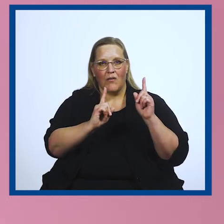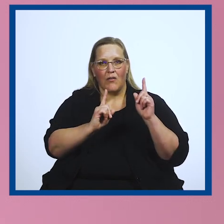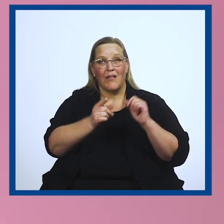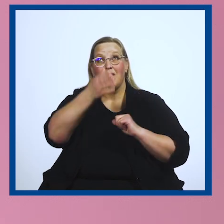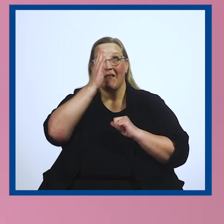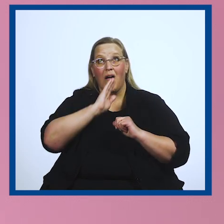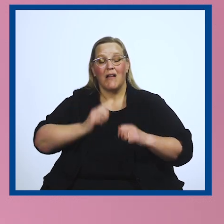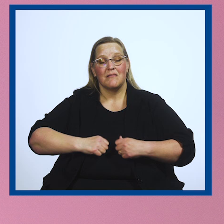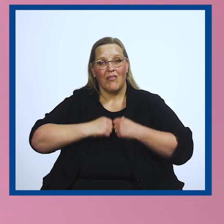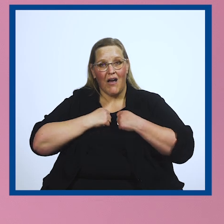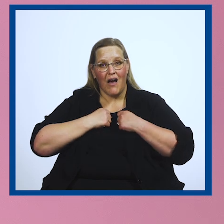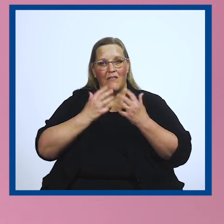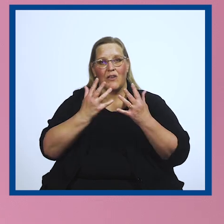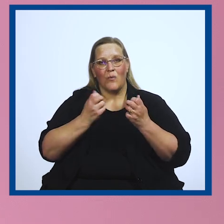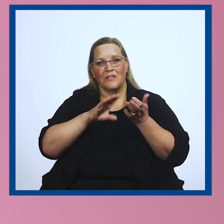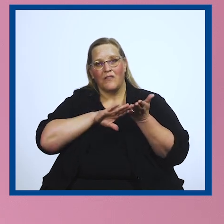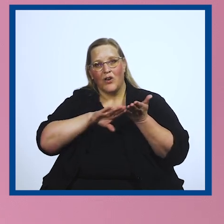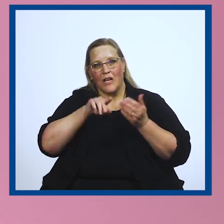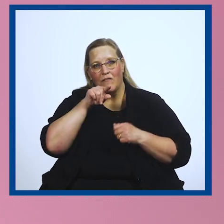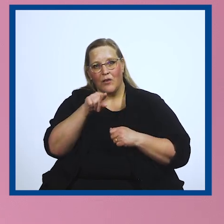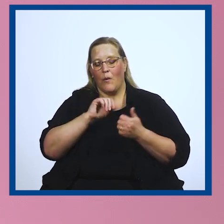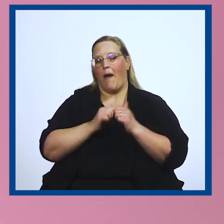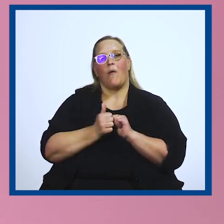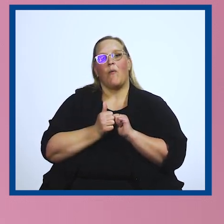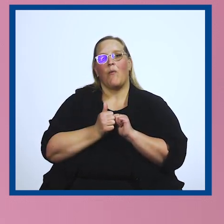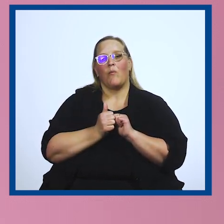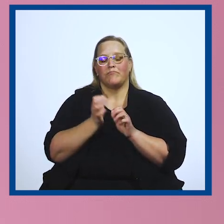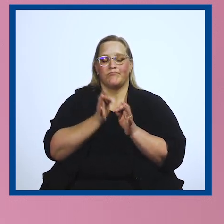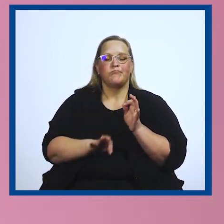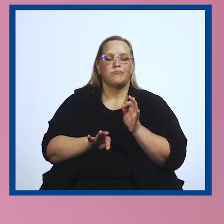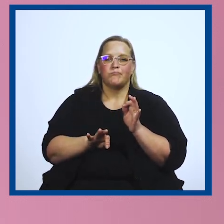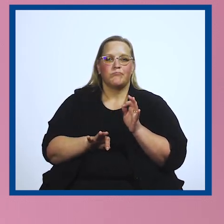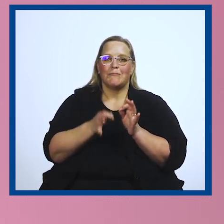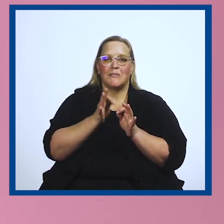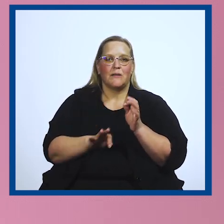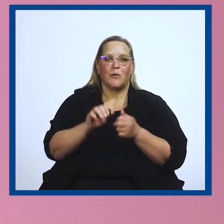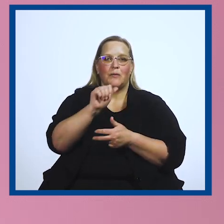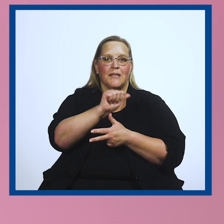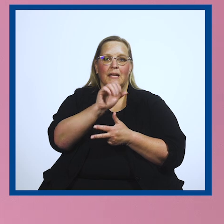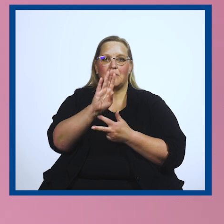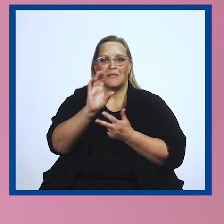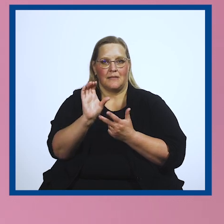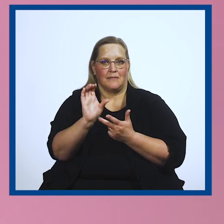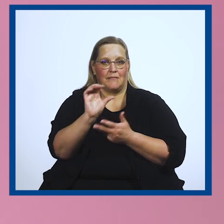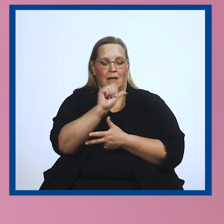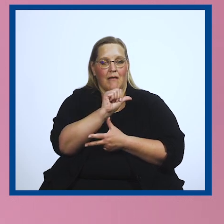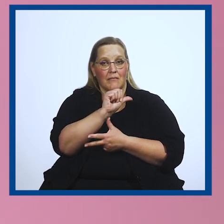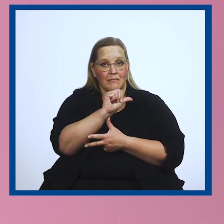alive and wants to forgive you. How do you do that? It's really simple. It's as simple as A, B, and C.